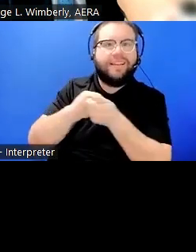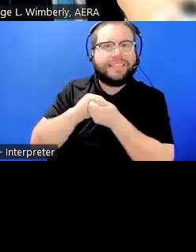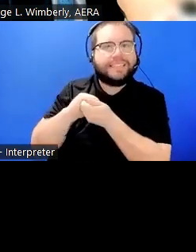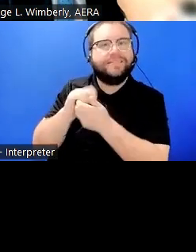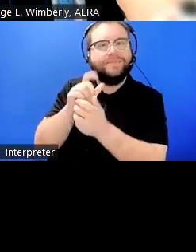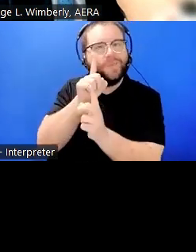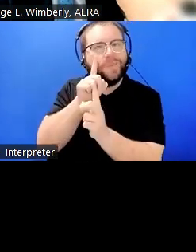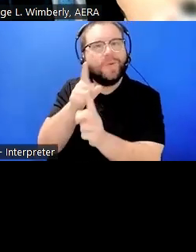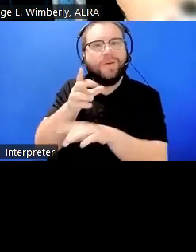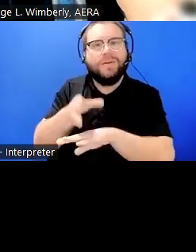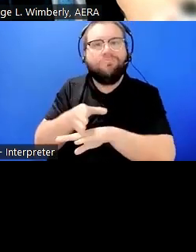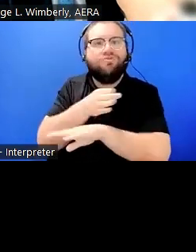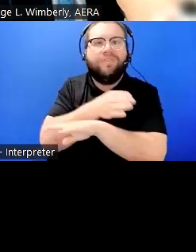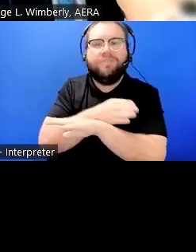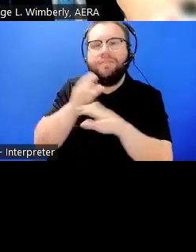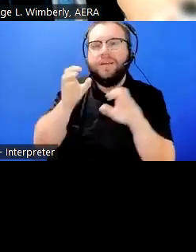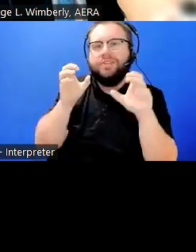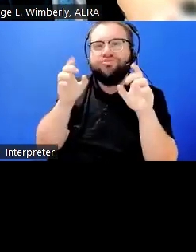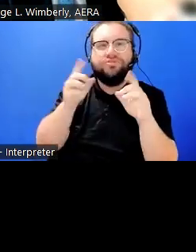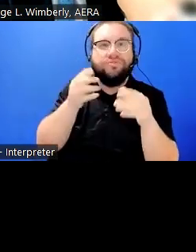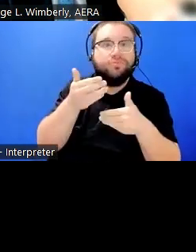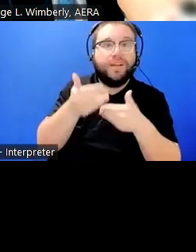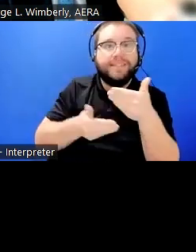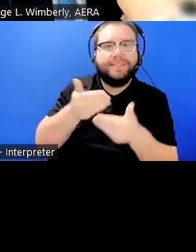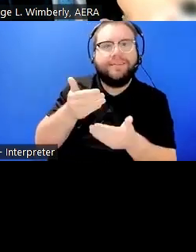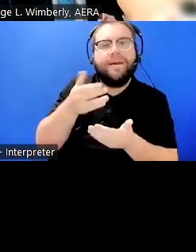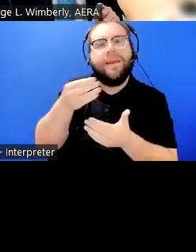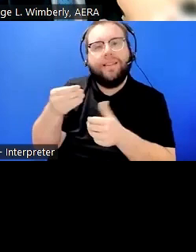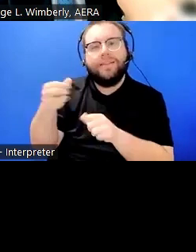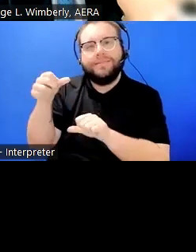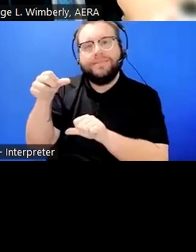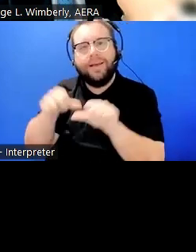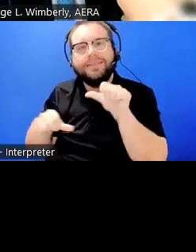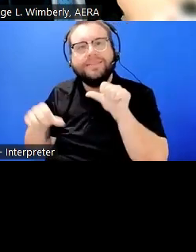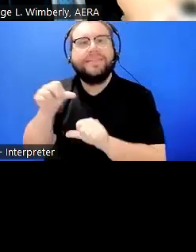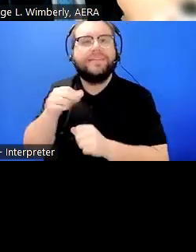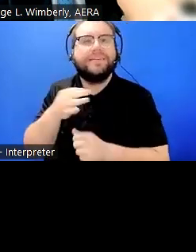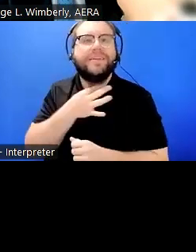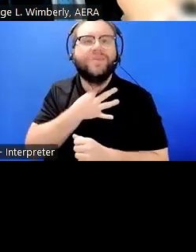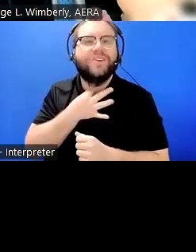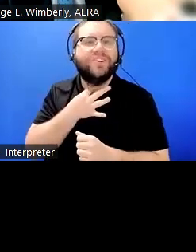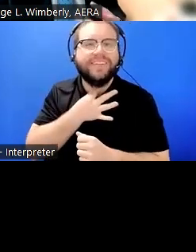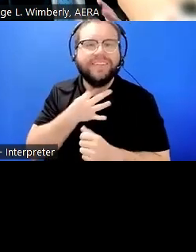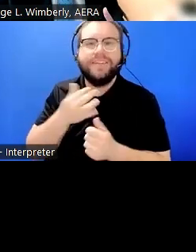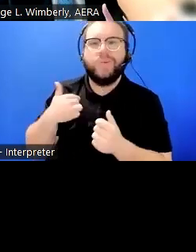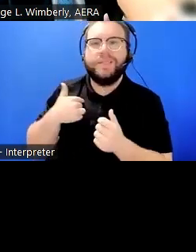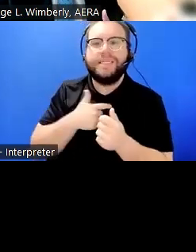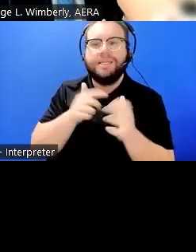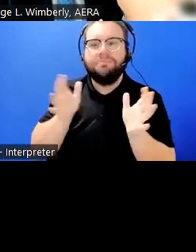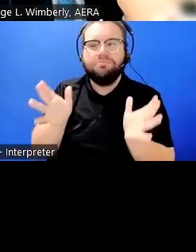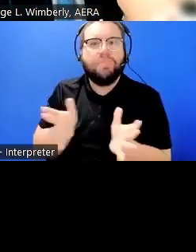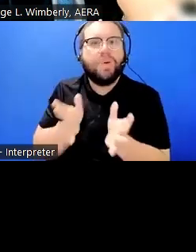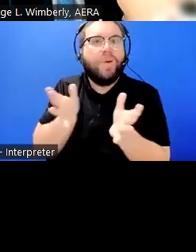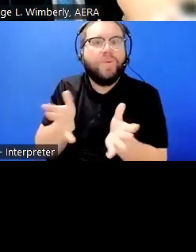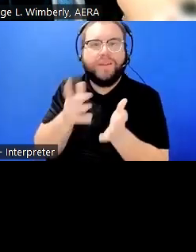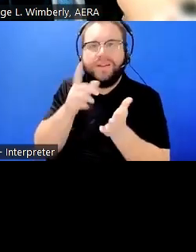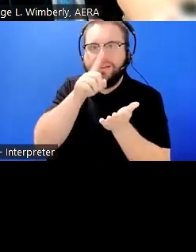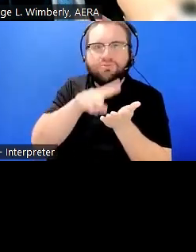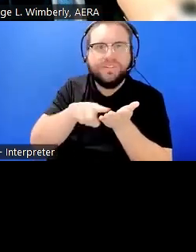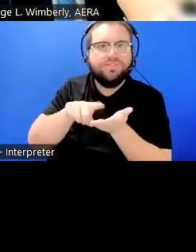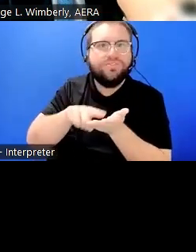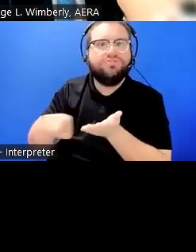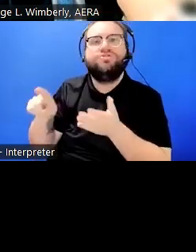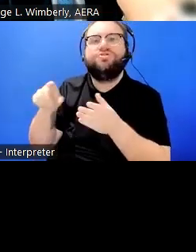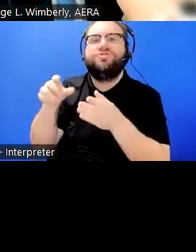educational processes and scientific inquiry. And we are really promoting education research broadly defined.